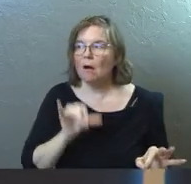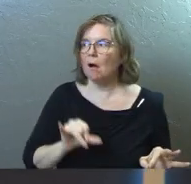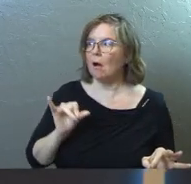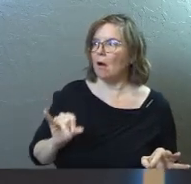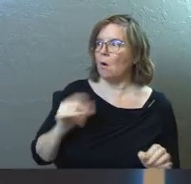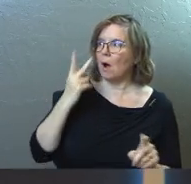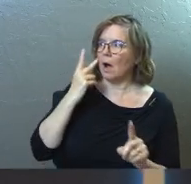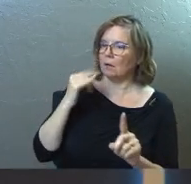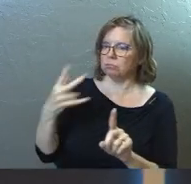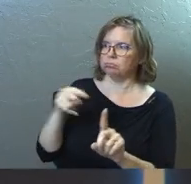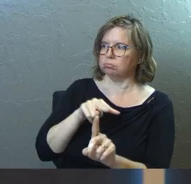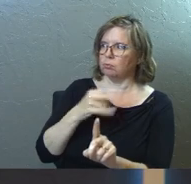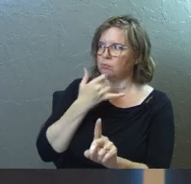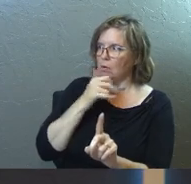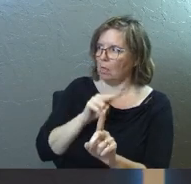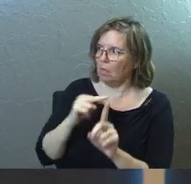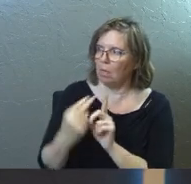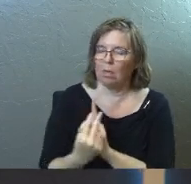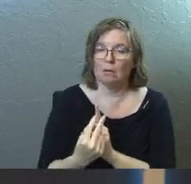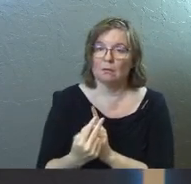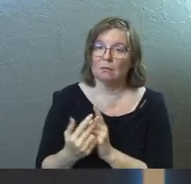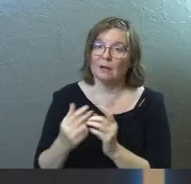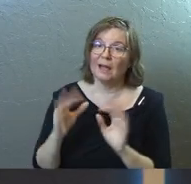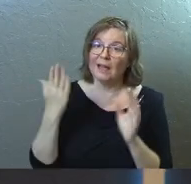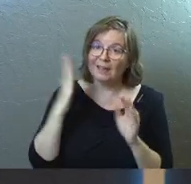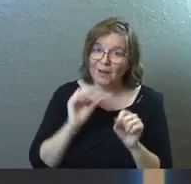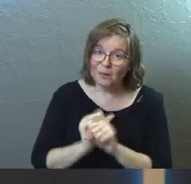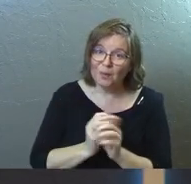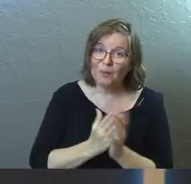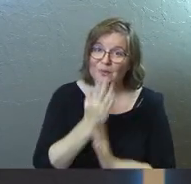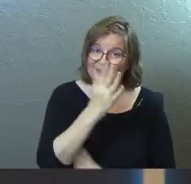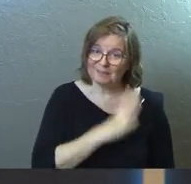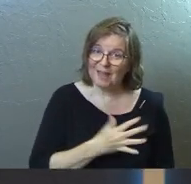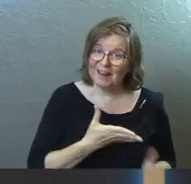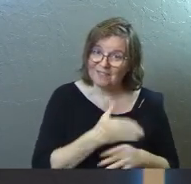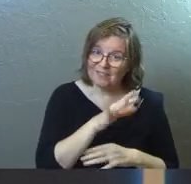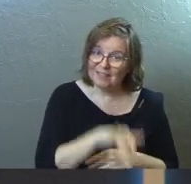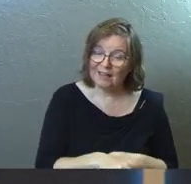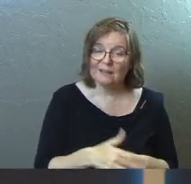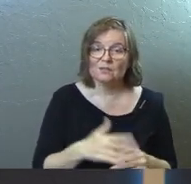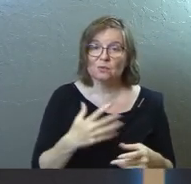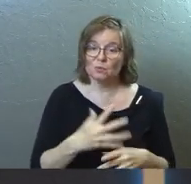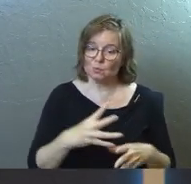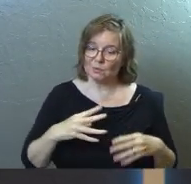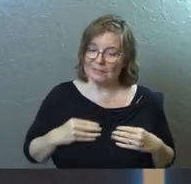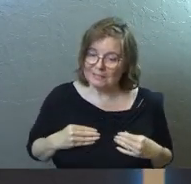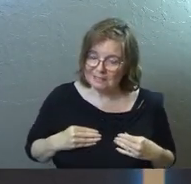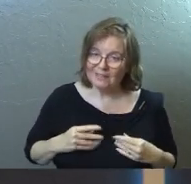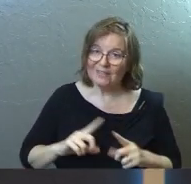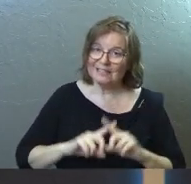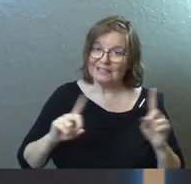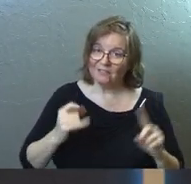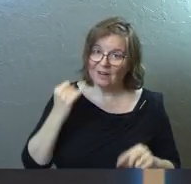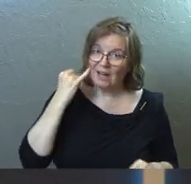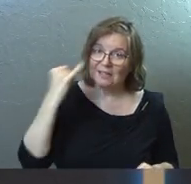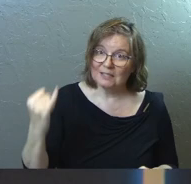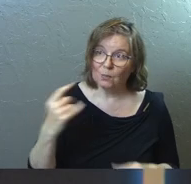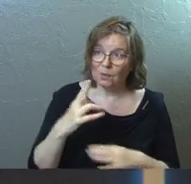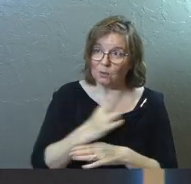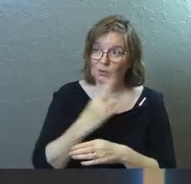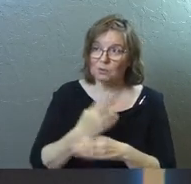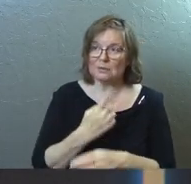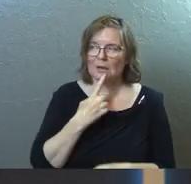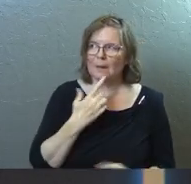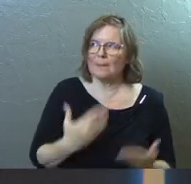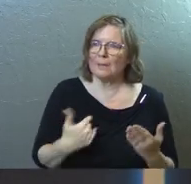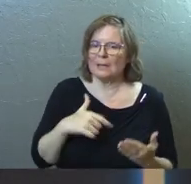out on this and let's be unified as you move forward. And God did a mighty work through this man to receive the opposition, to receive a different idea than what he was used to